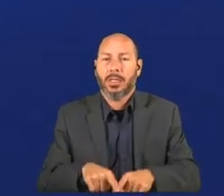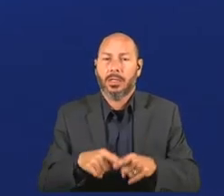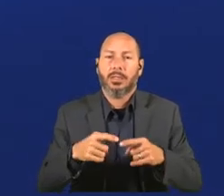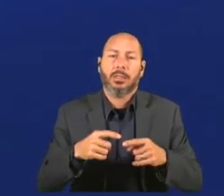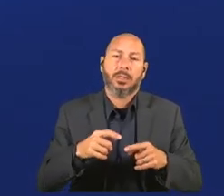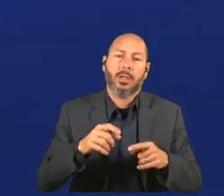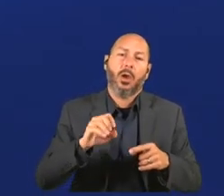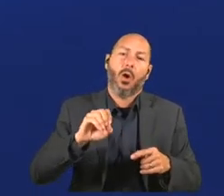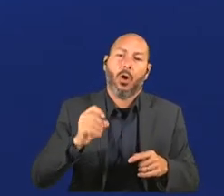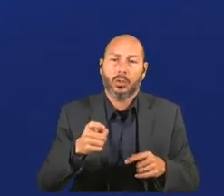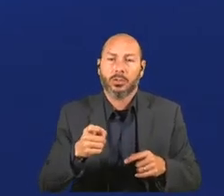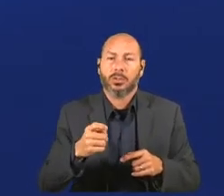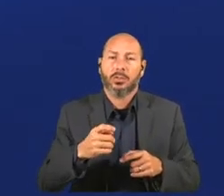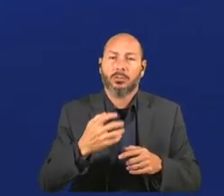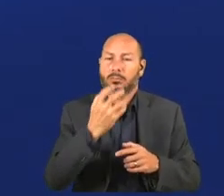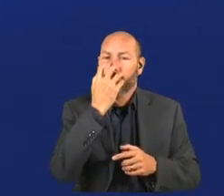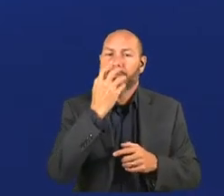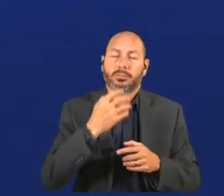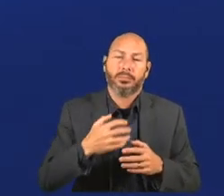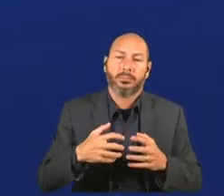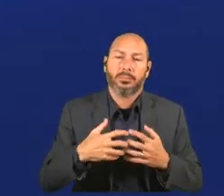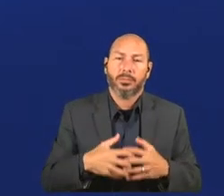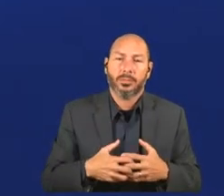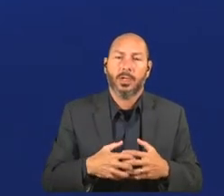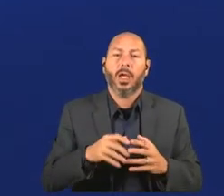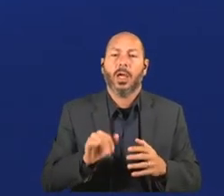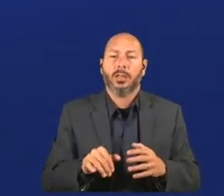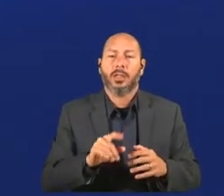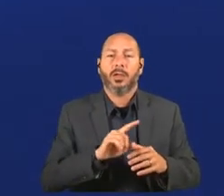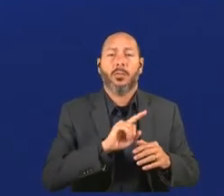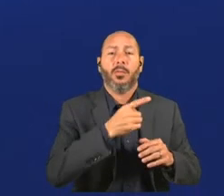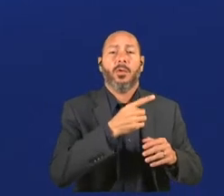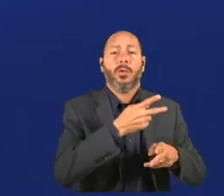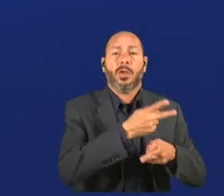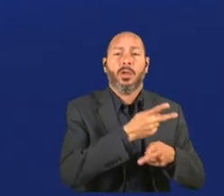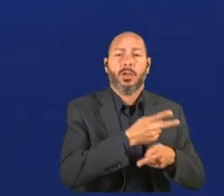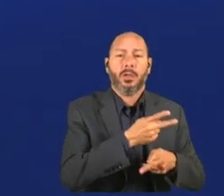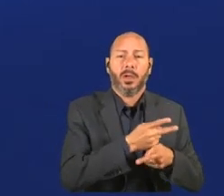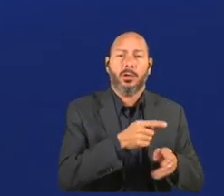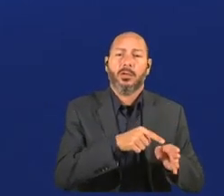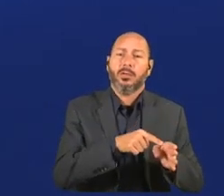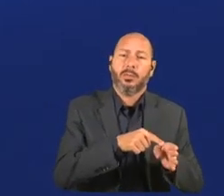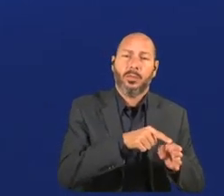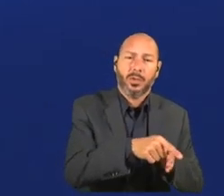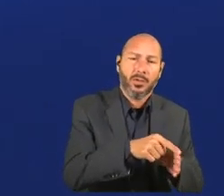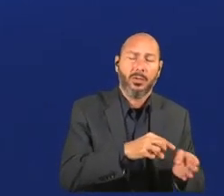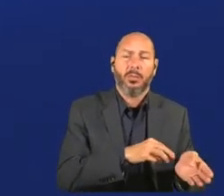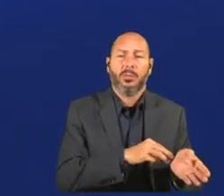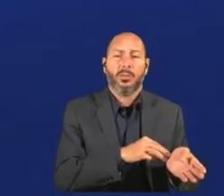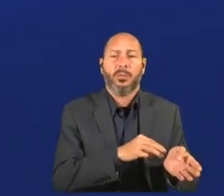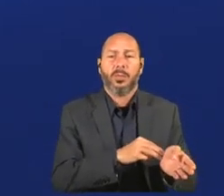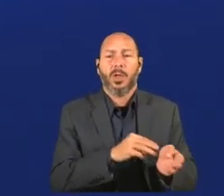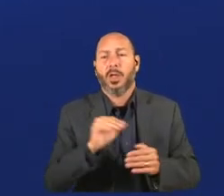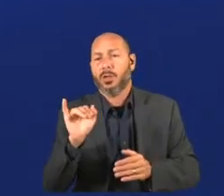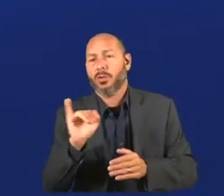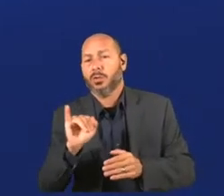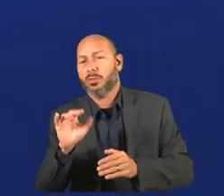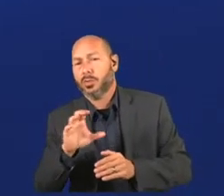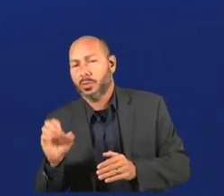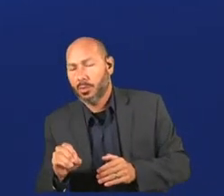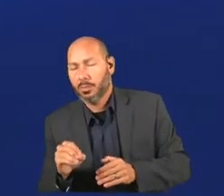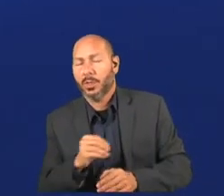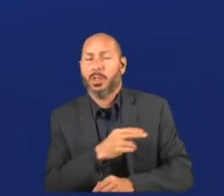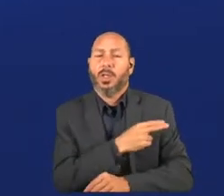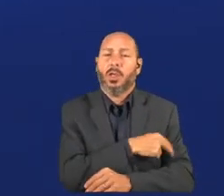coordinated care, where you bring primary care physicians, specialty physicians, insurance companies and hospitals